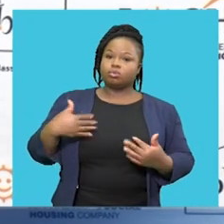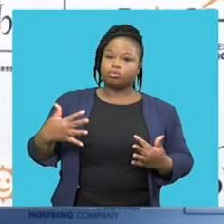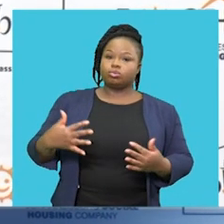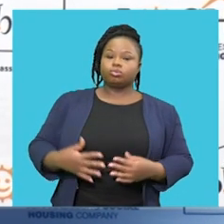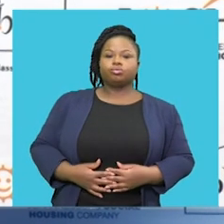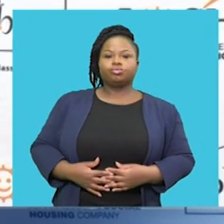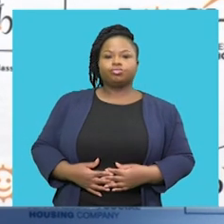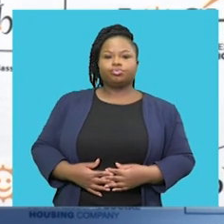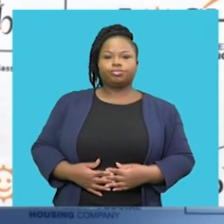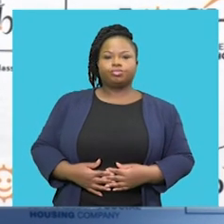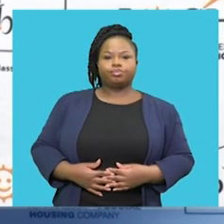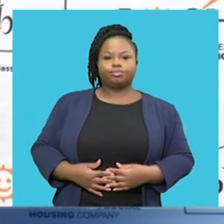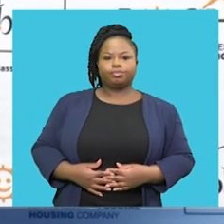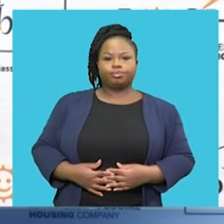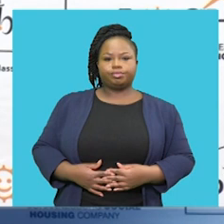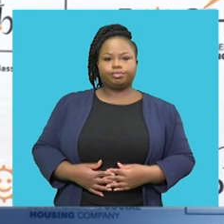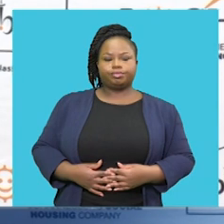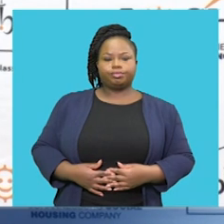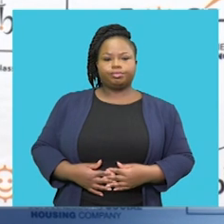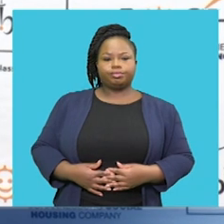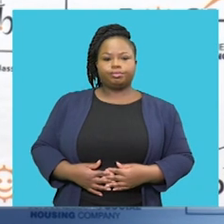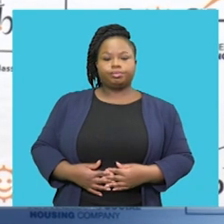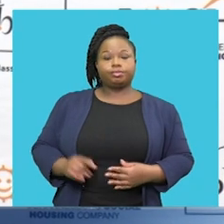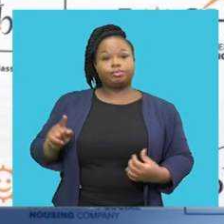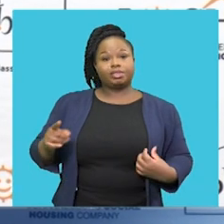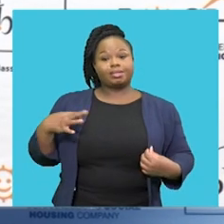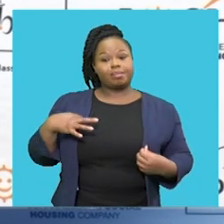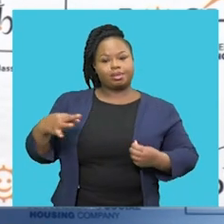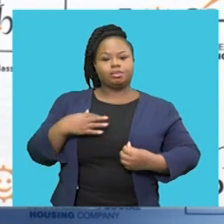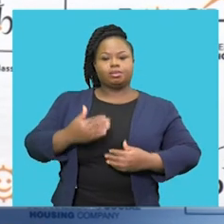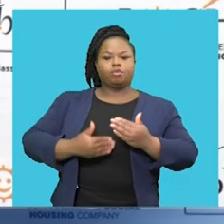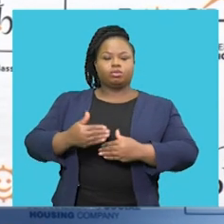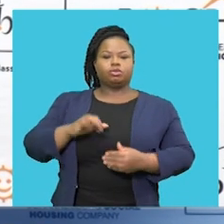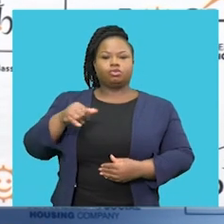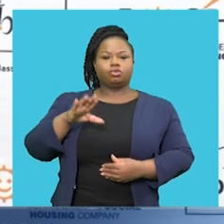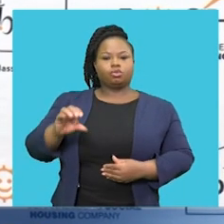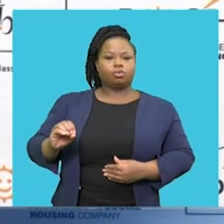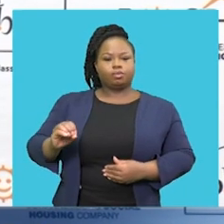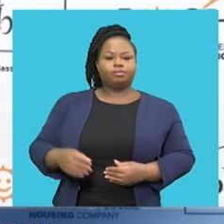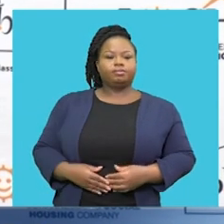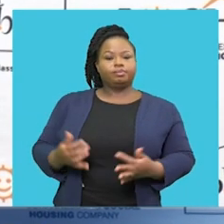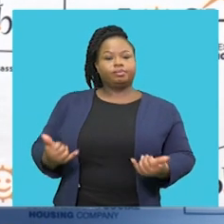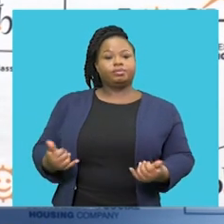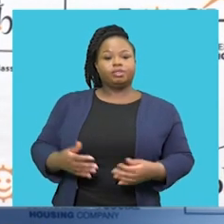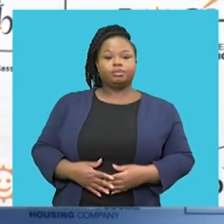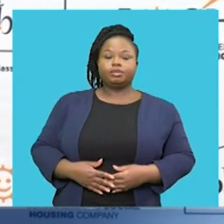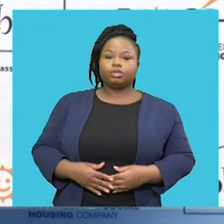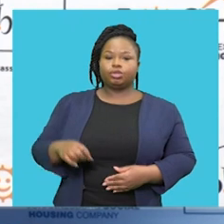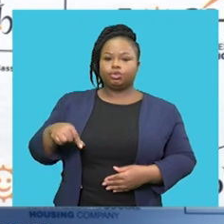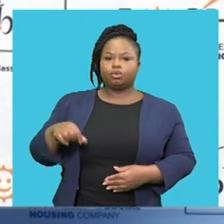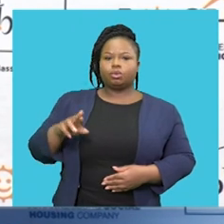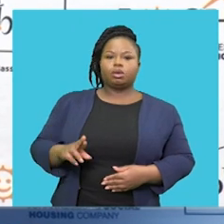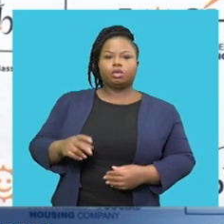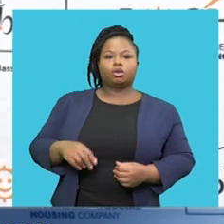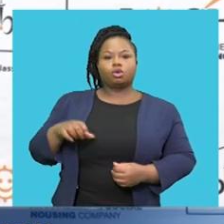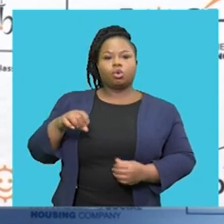process started. With this application process, Joshco undertook it using the QR code system